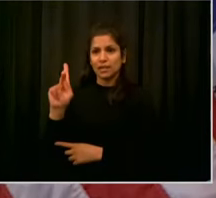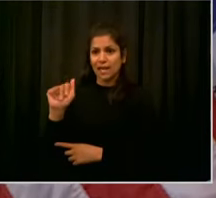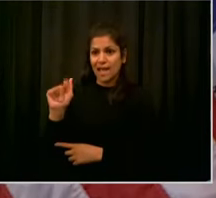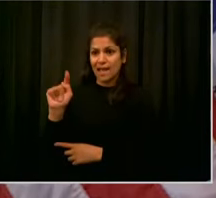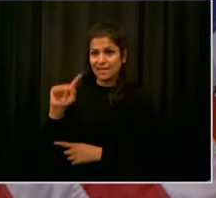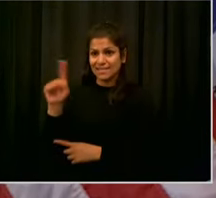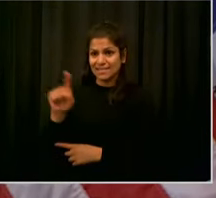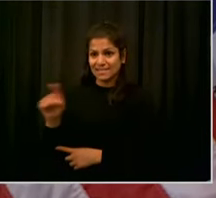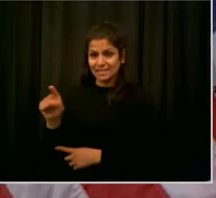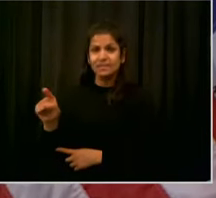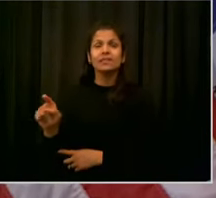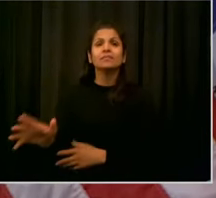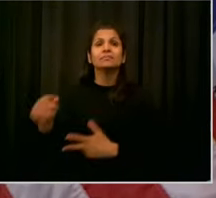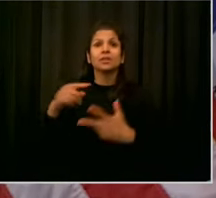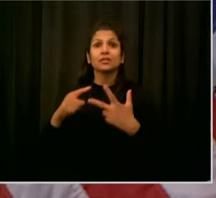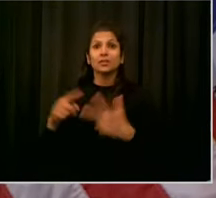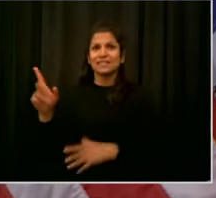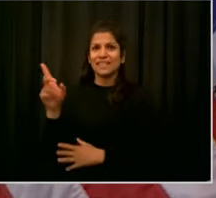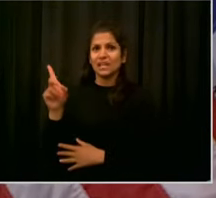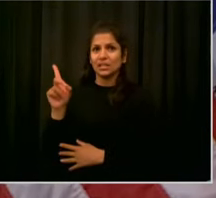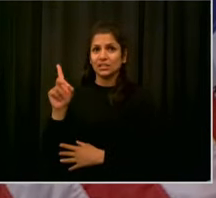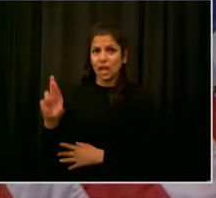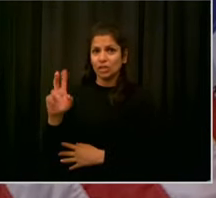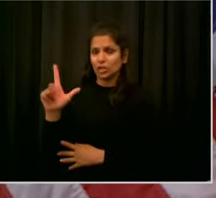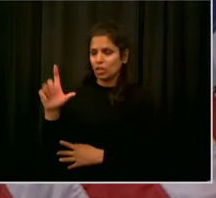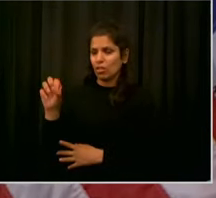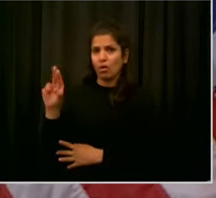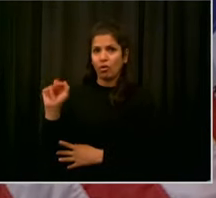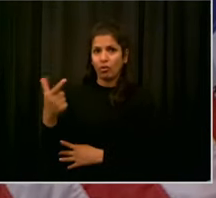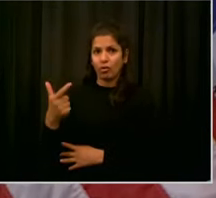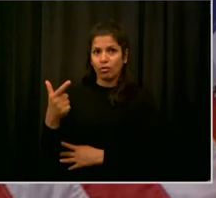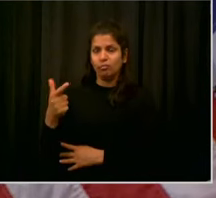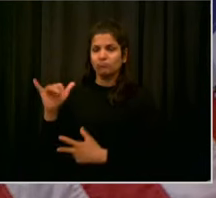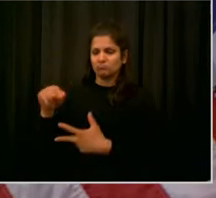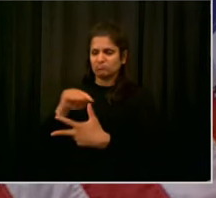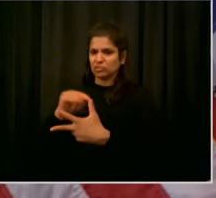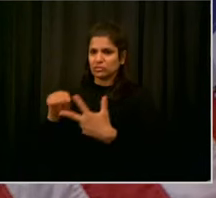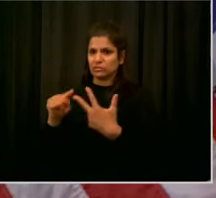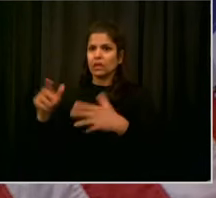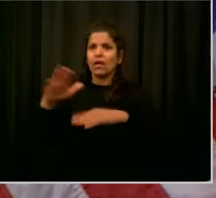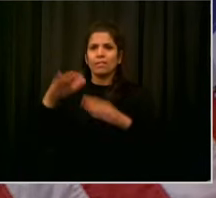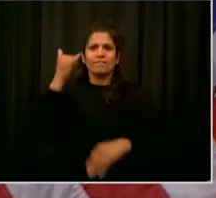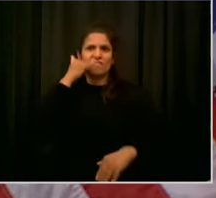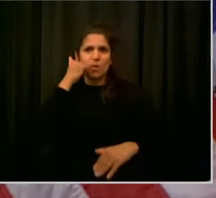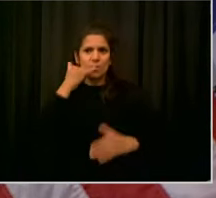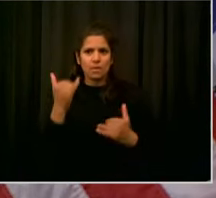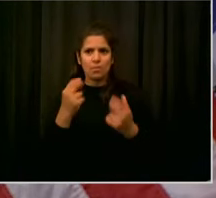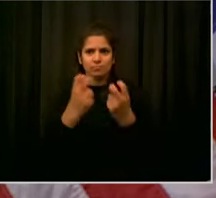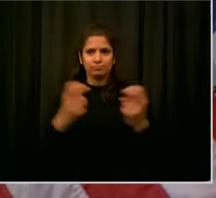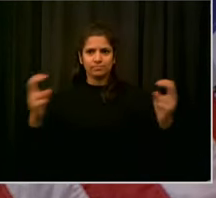Long, on the phone. With that, I will start with Juliet from 1010 Winds.